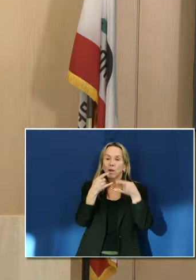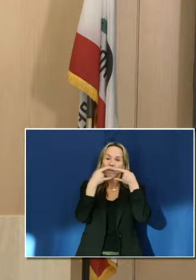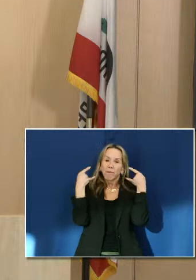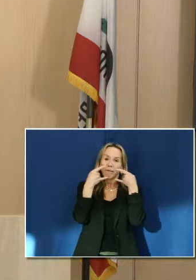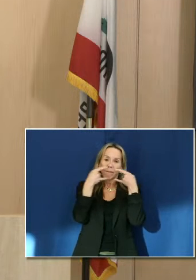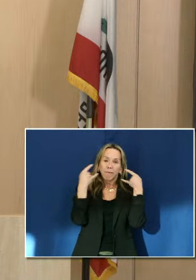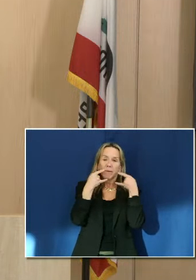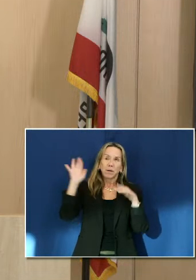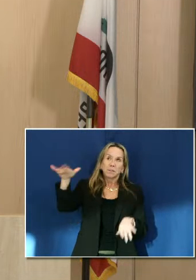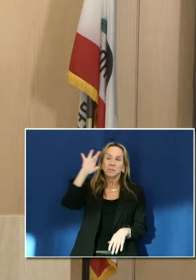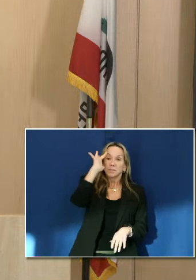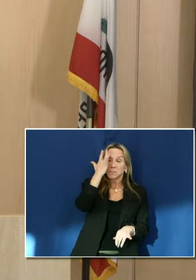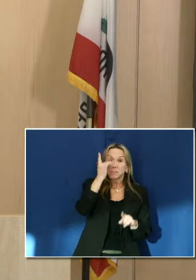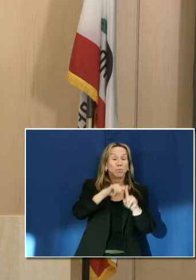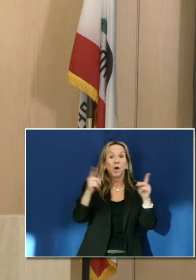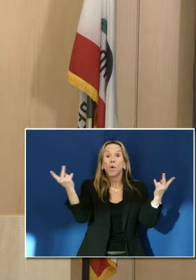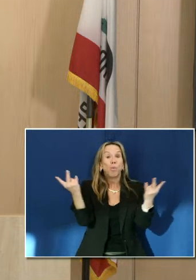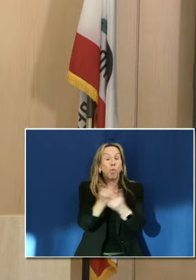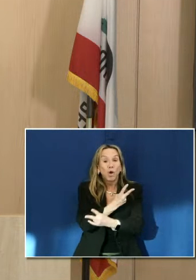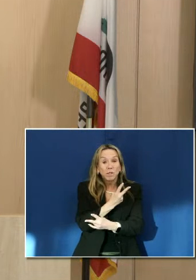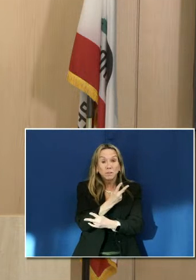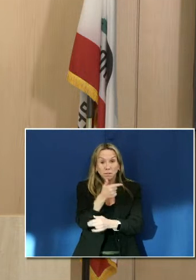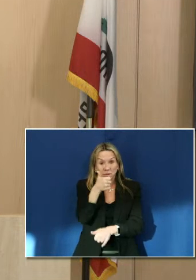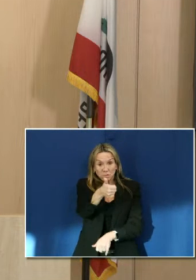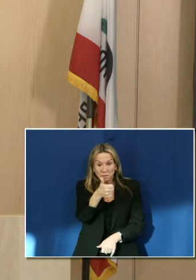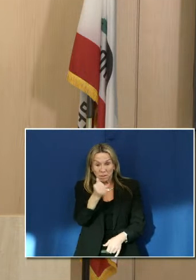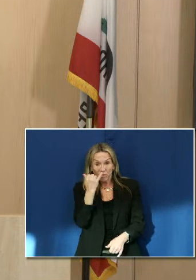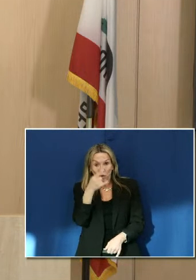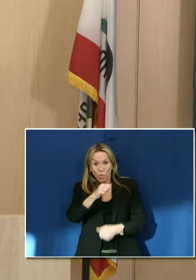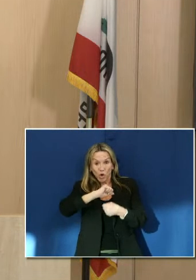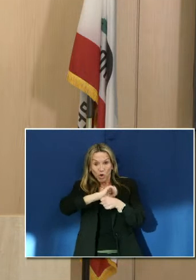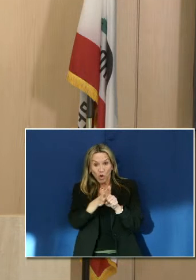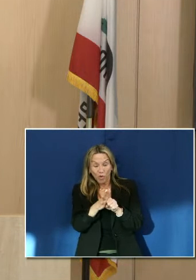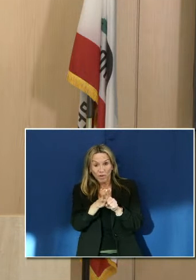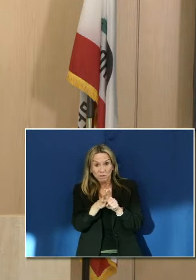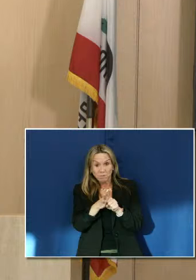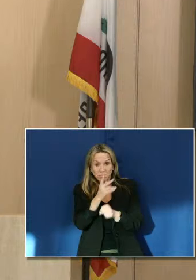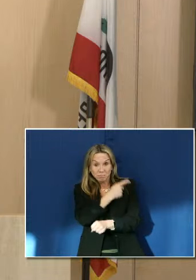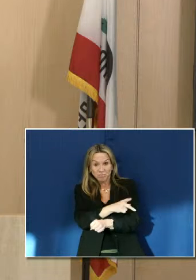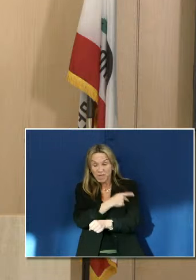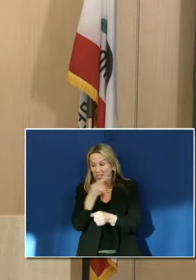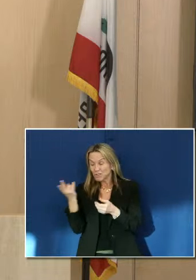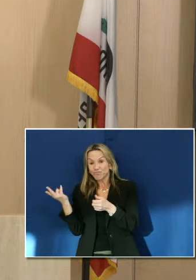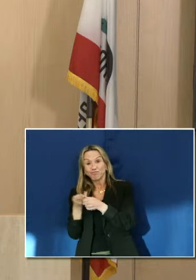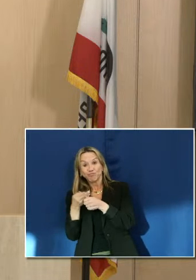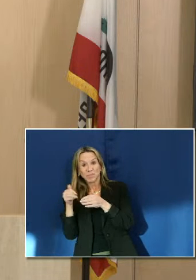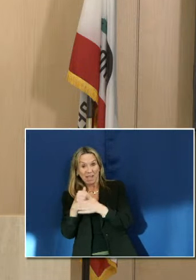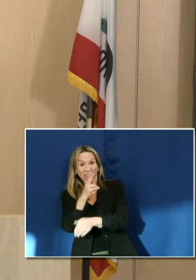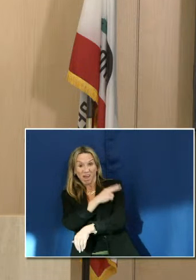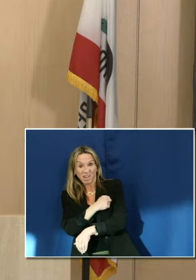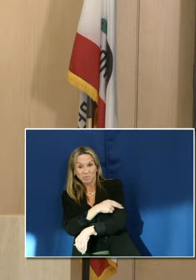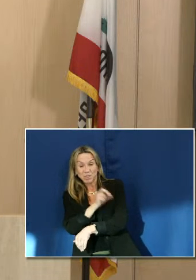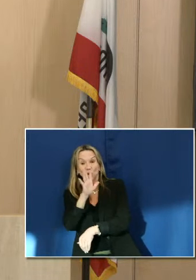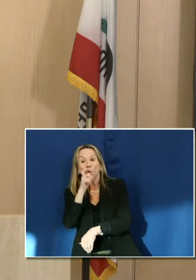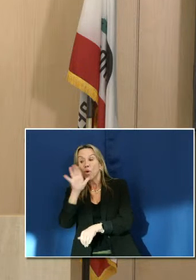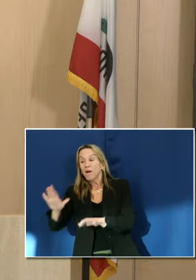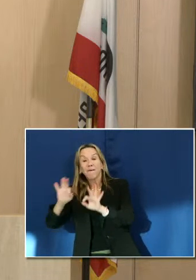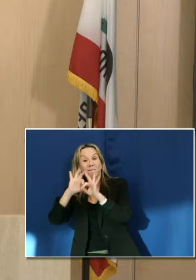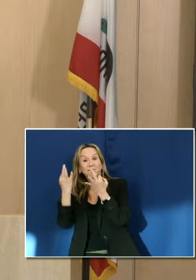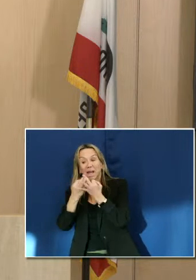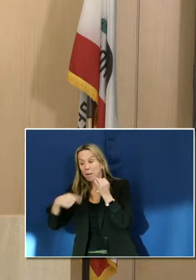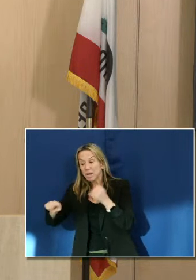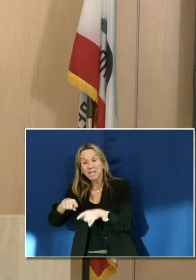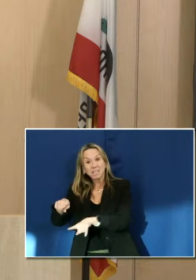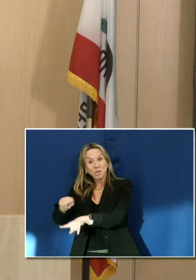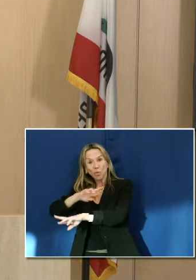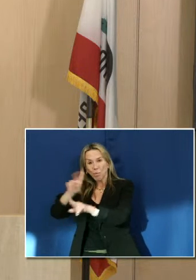pain? To be a COVID patient in one of our hospitals, or to be talking to the family member of a patient who's about to expire that